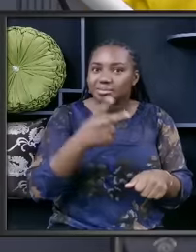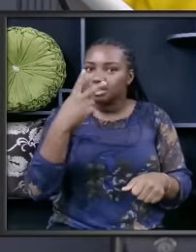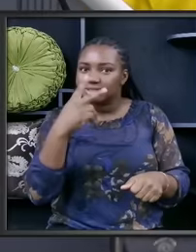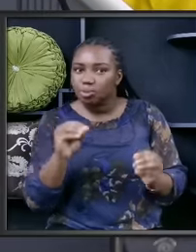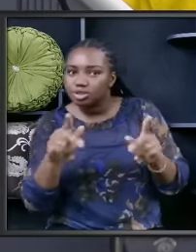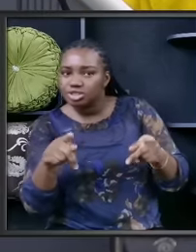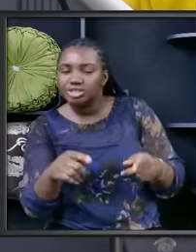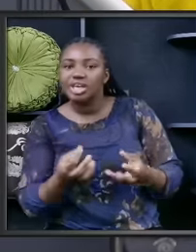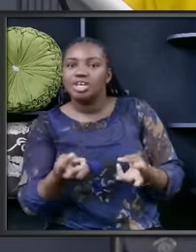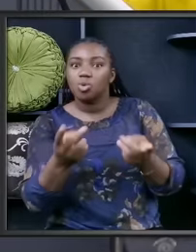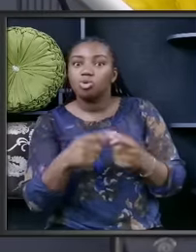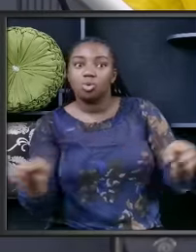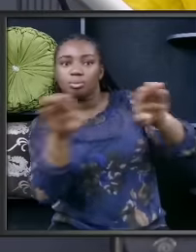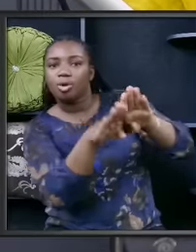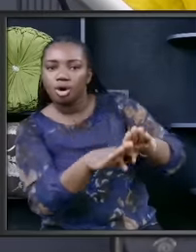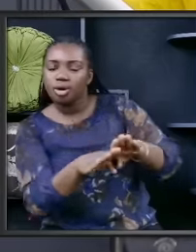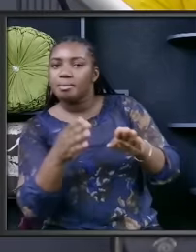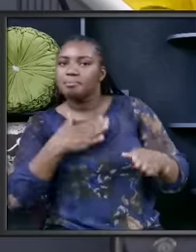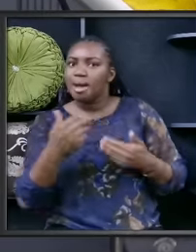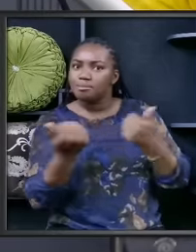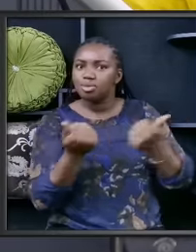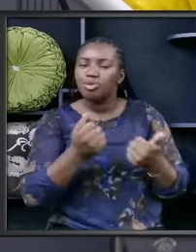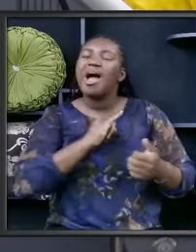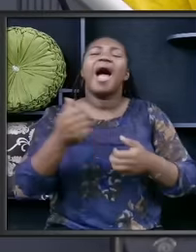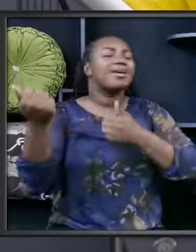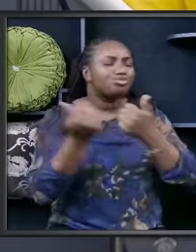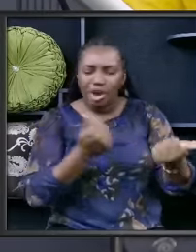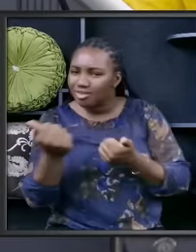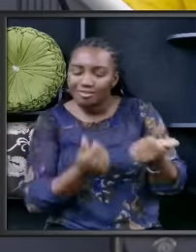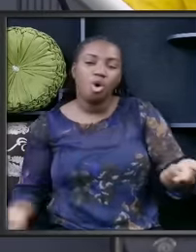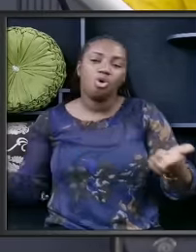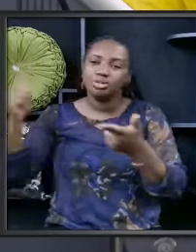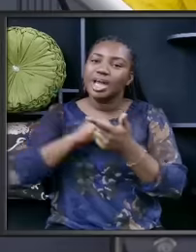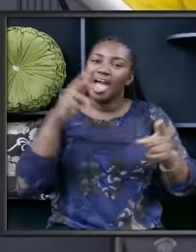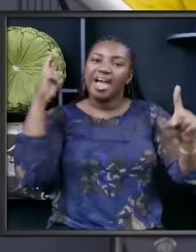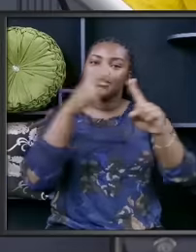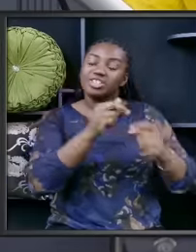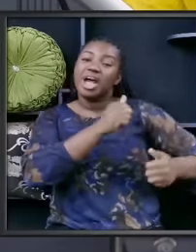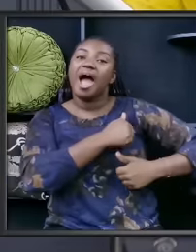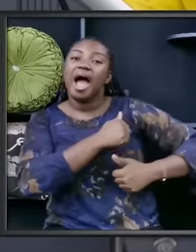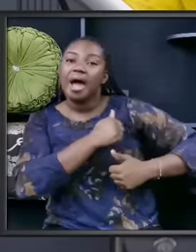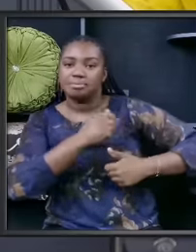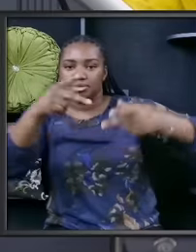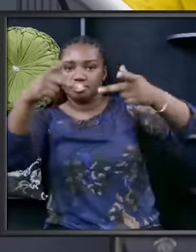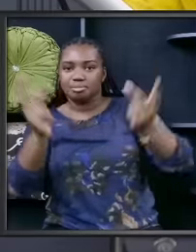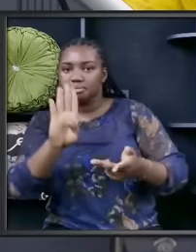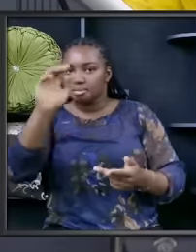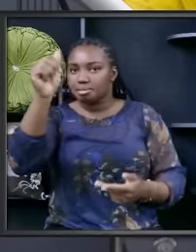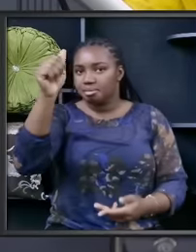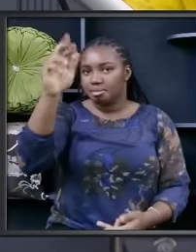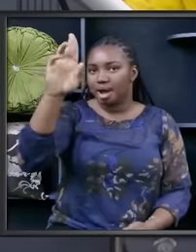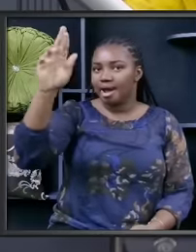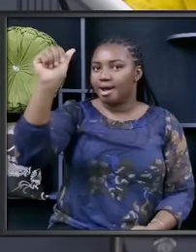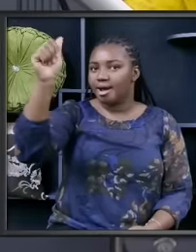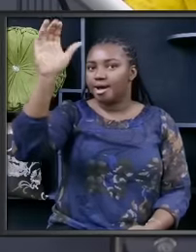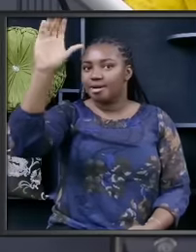them. Swerve the other way. I dodge until I reach Army Barrack. From Mokaliki Road, reach Army Barrack. I cross Army, they wave Army